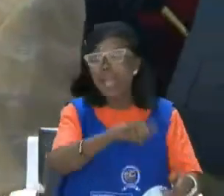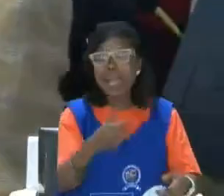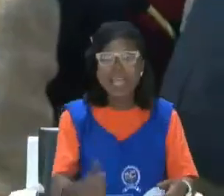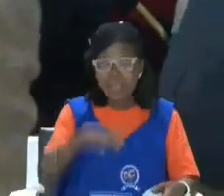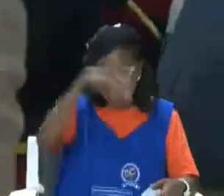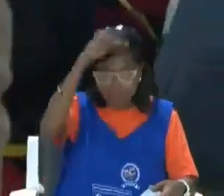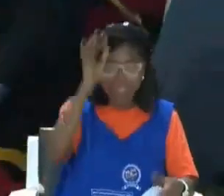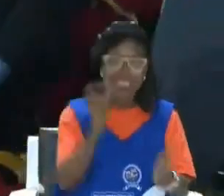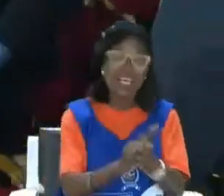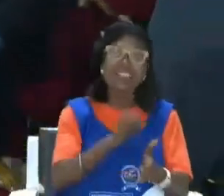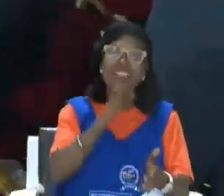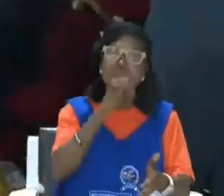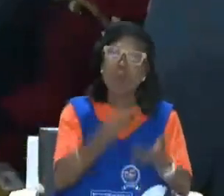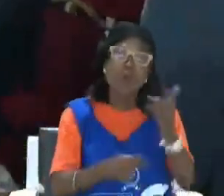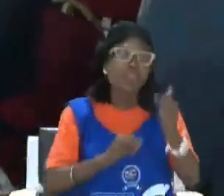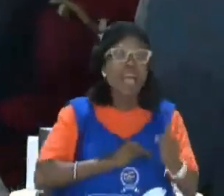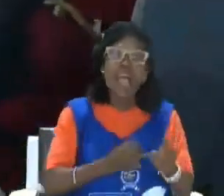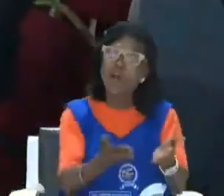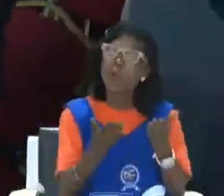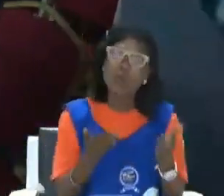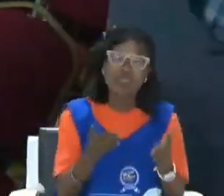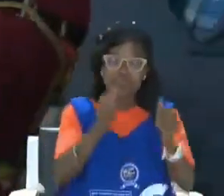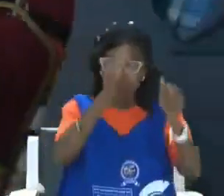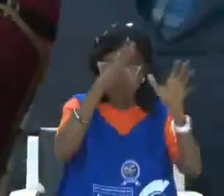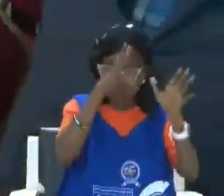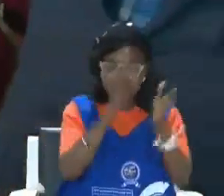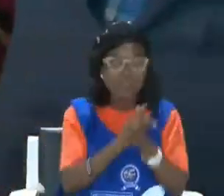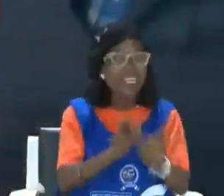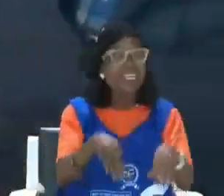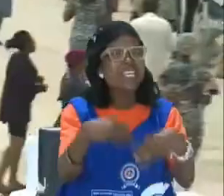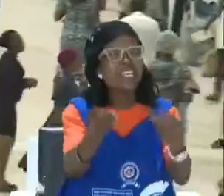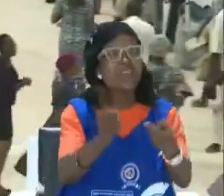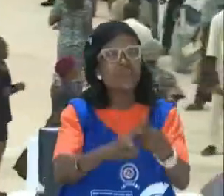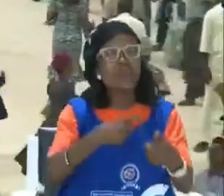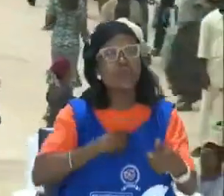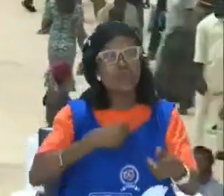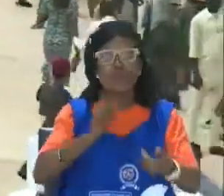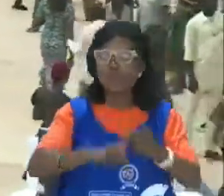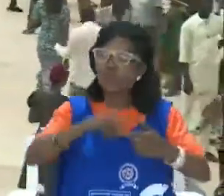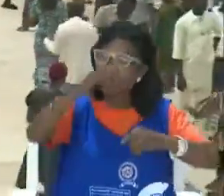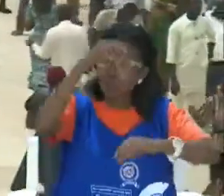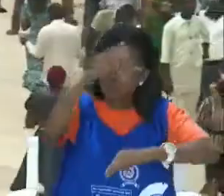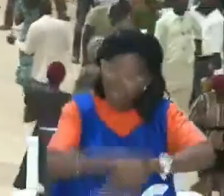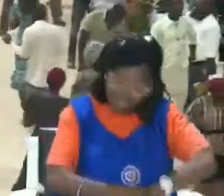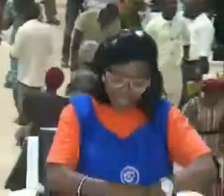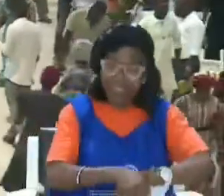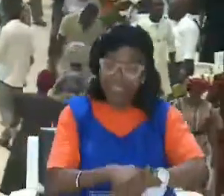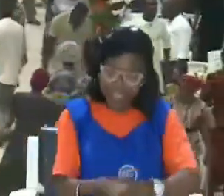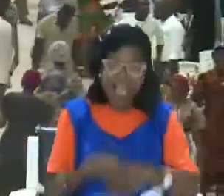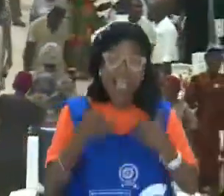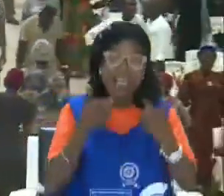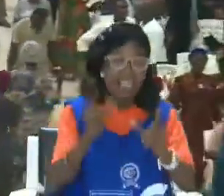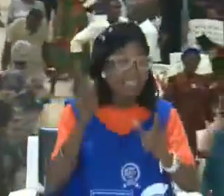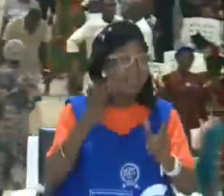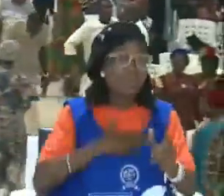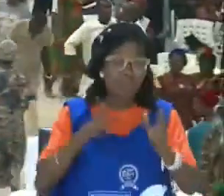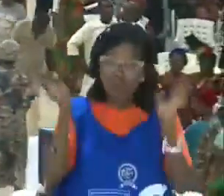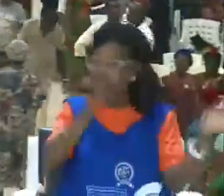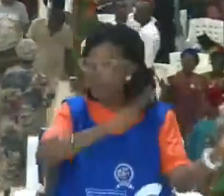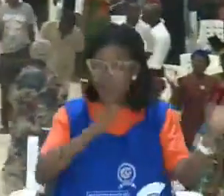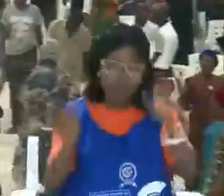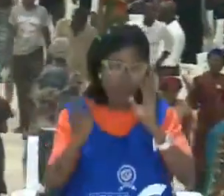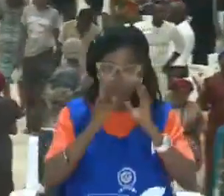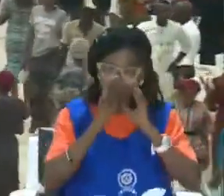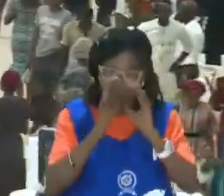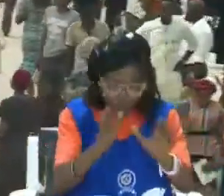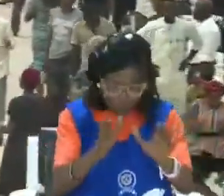That's what I want, Daddy. Release it to me tonight, even as the wind blows. Let it blow